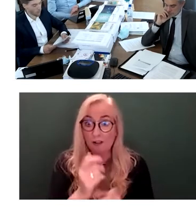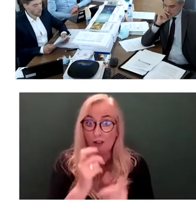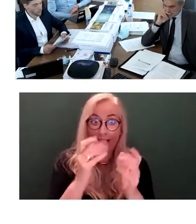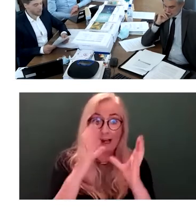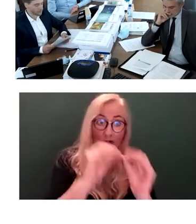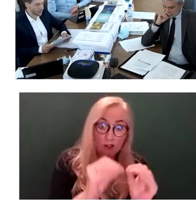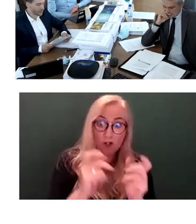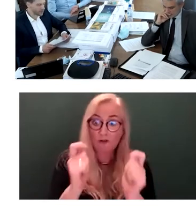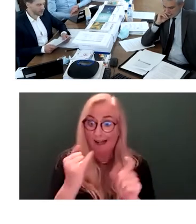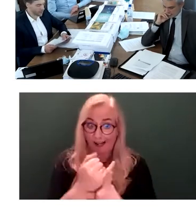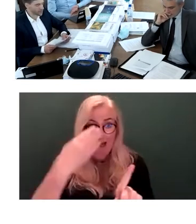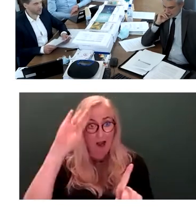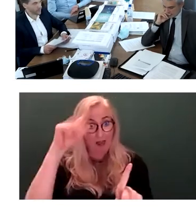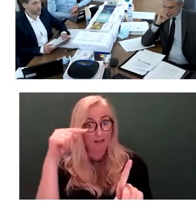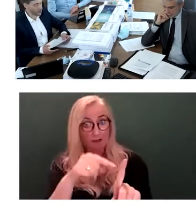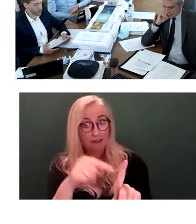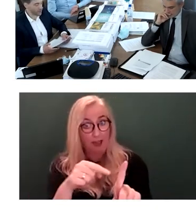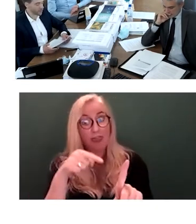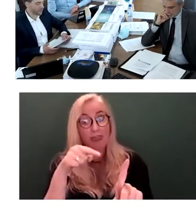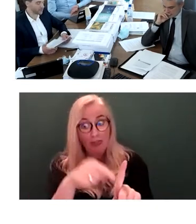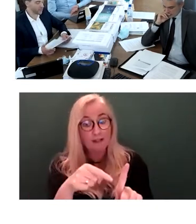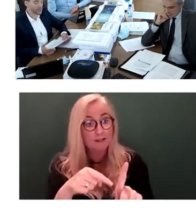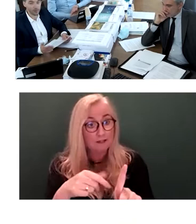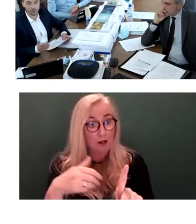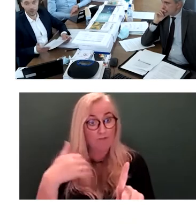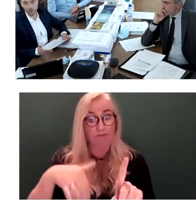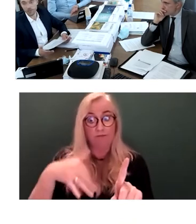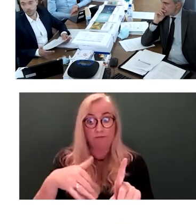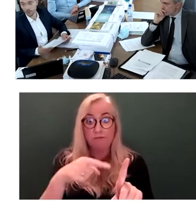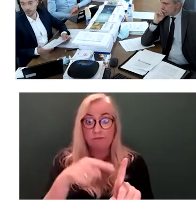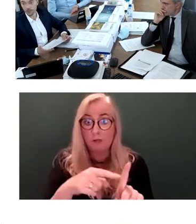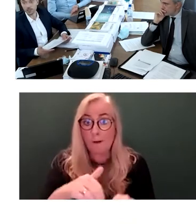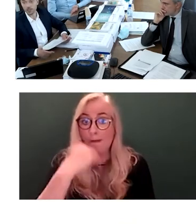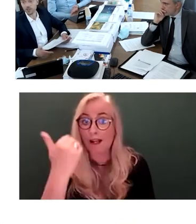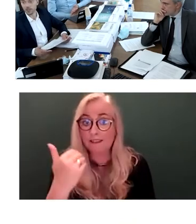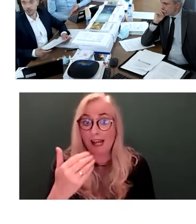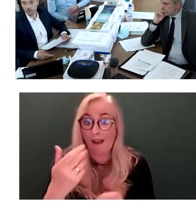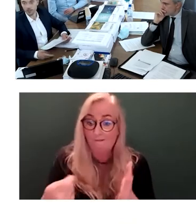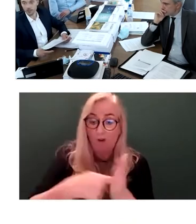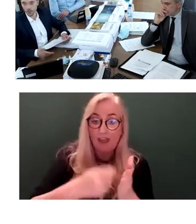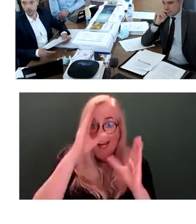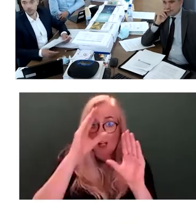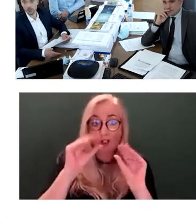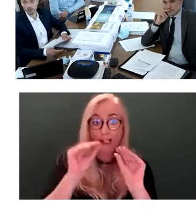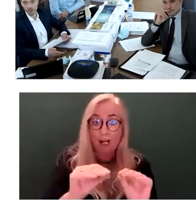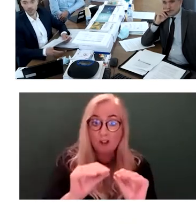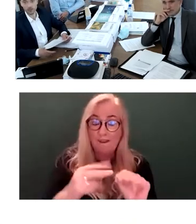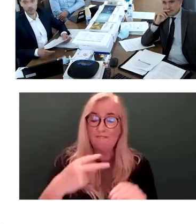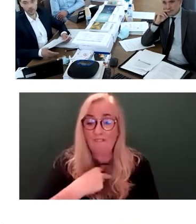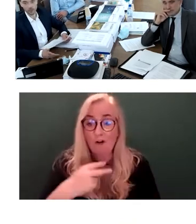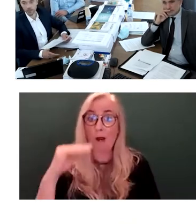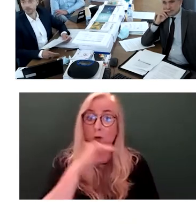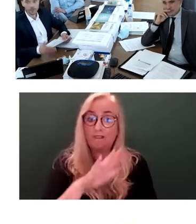Ireland. And this is quite a shame, really, because further education and training is incredibly important for